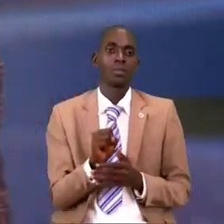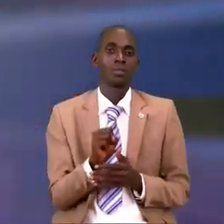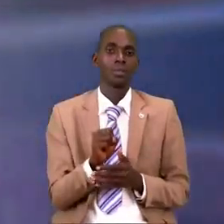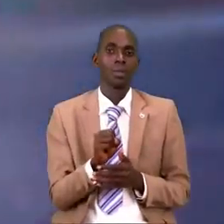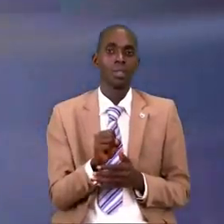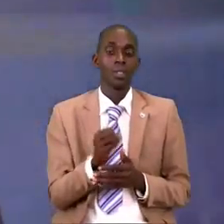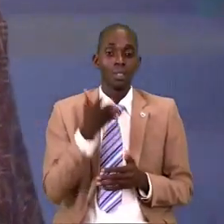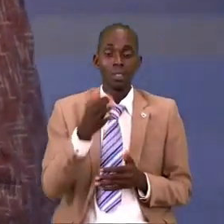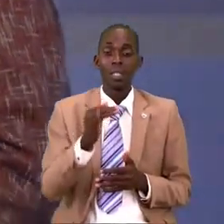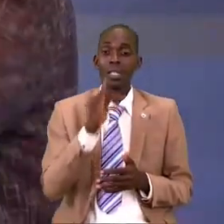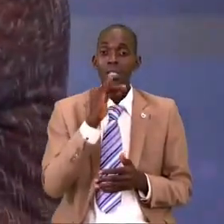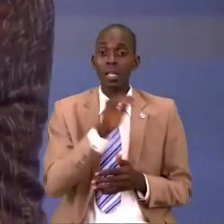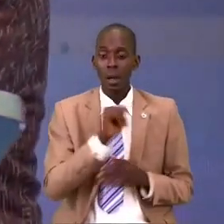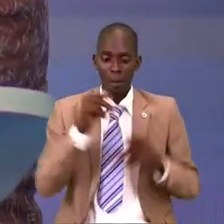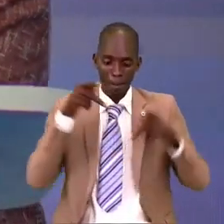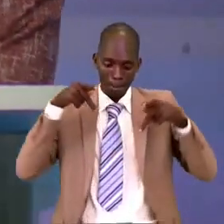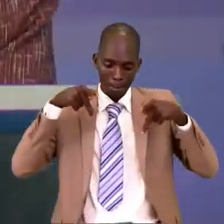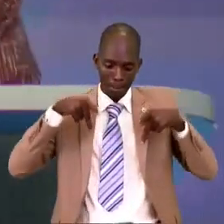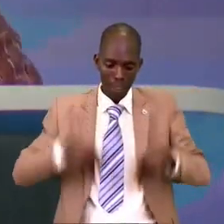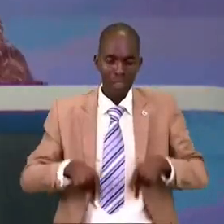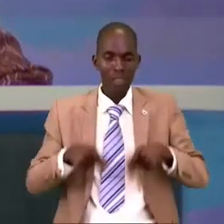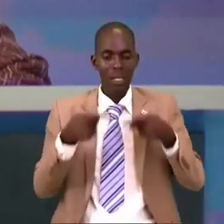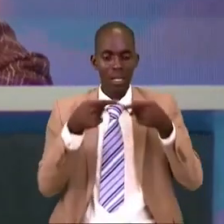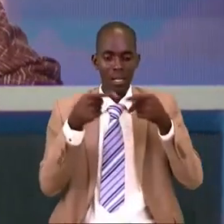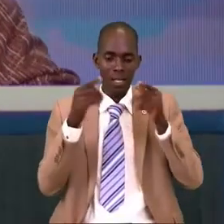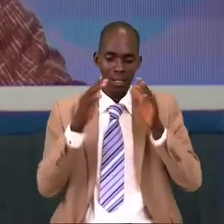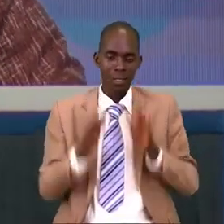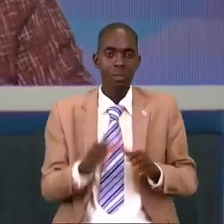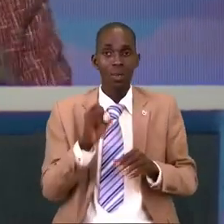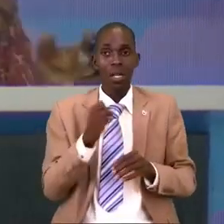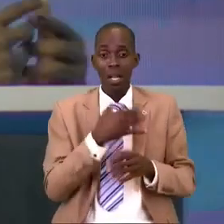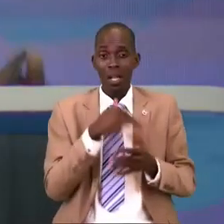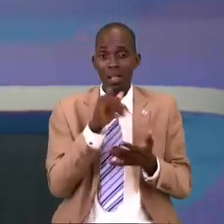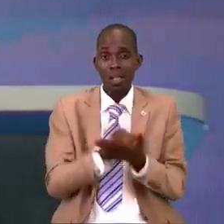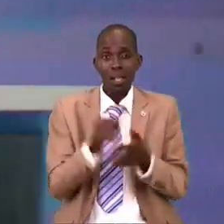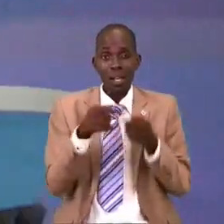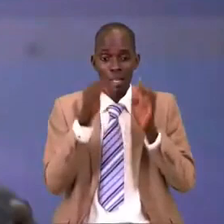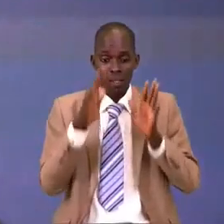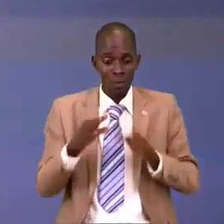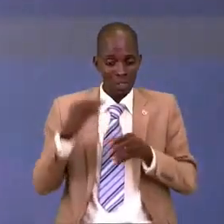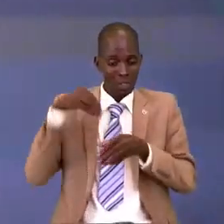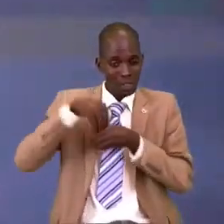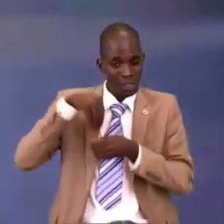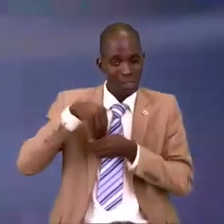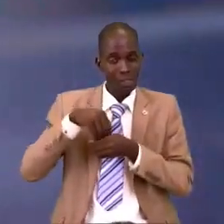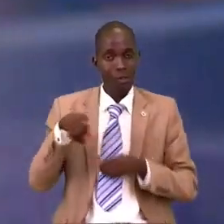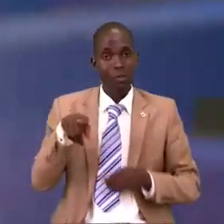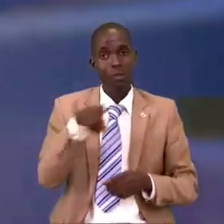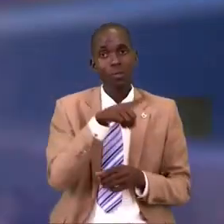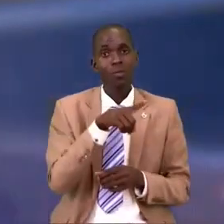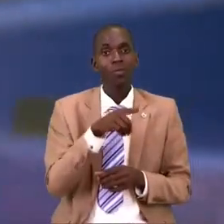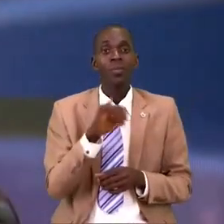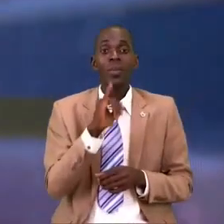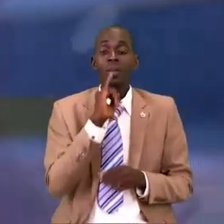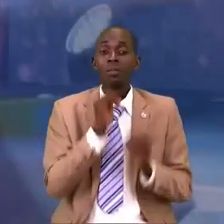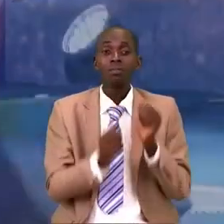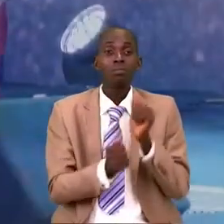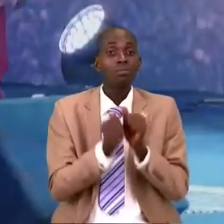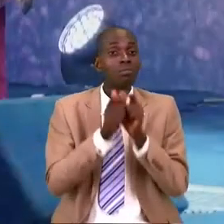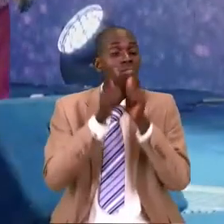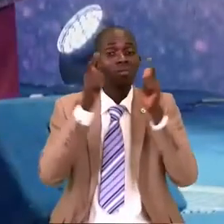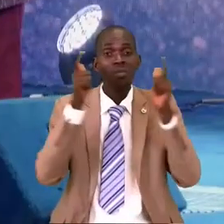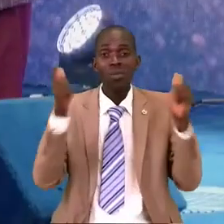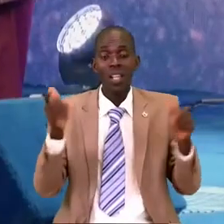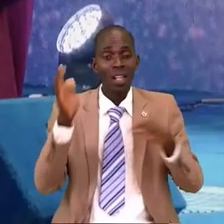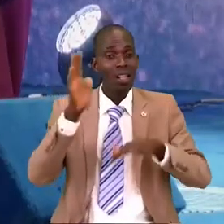is greater than the enemy without. The one who says, this life of